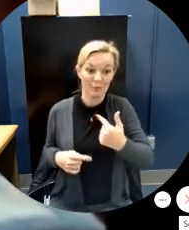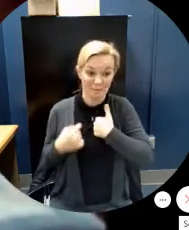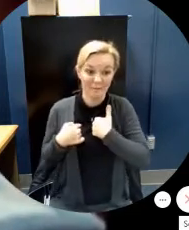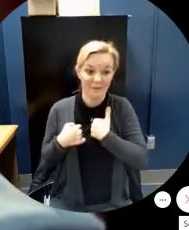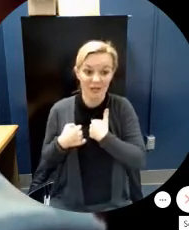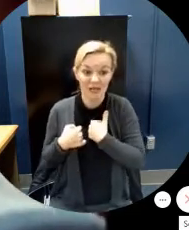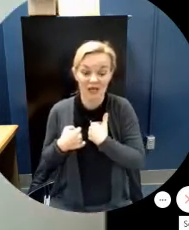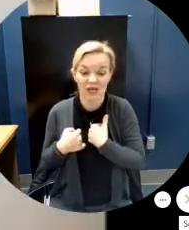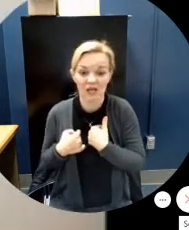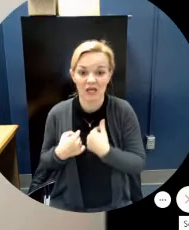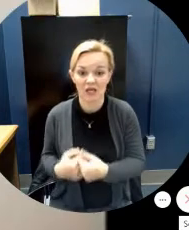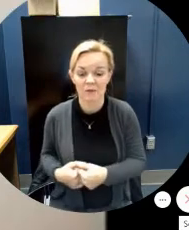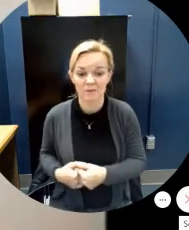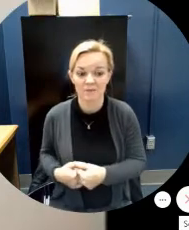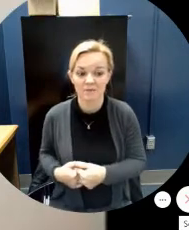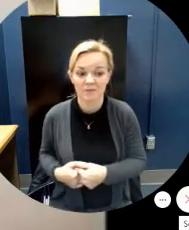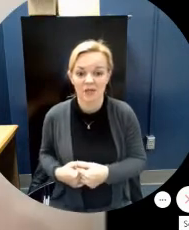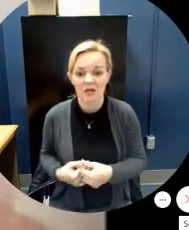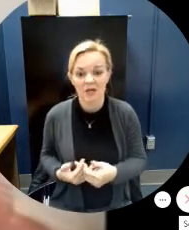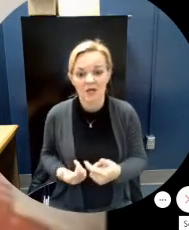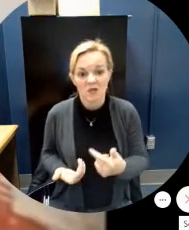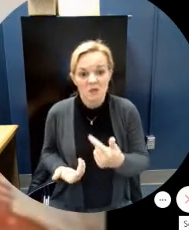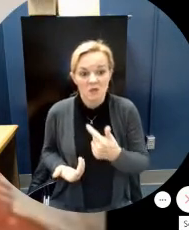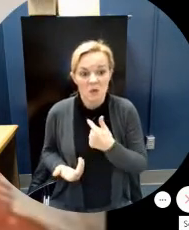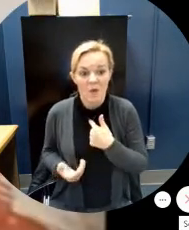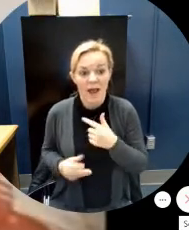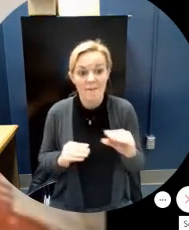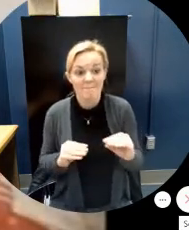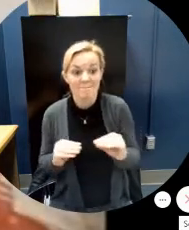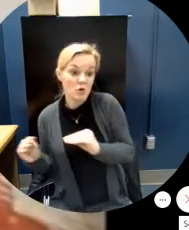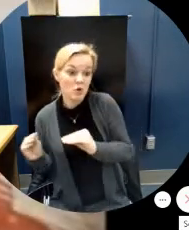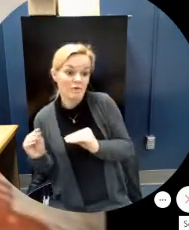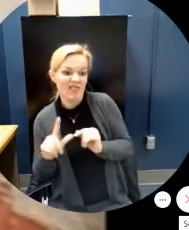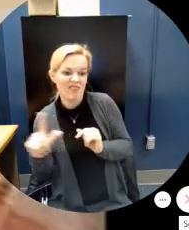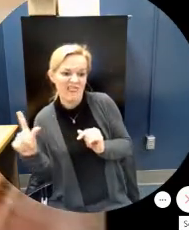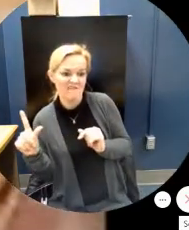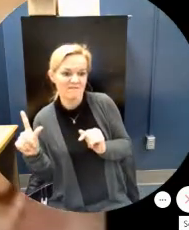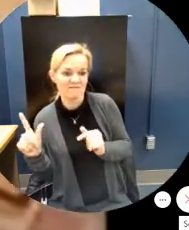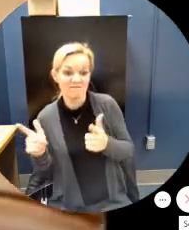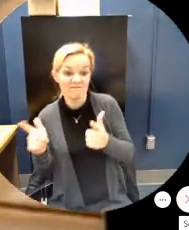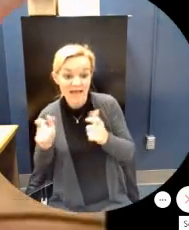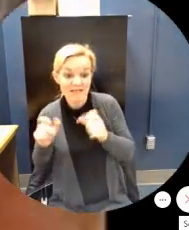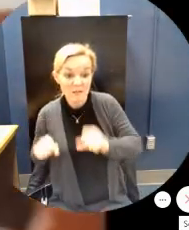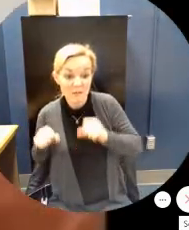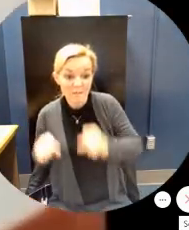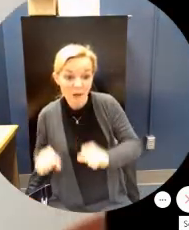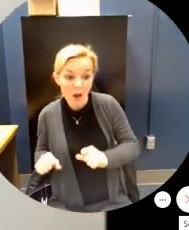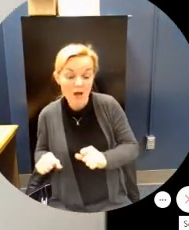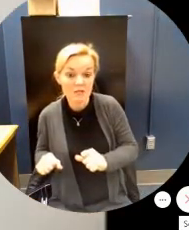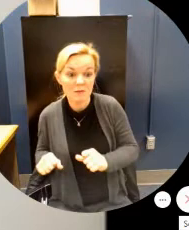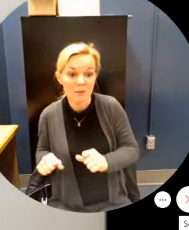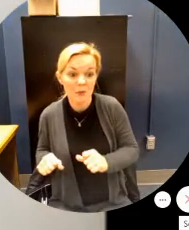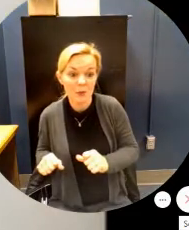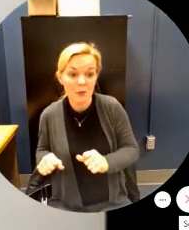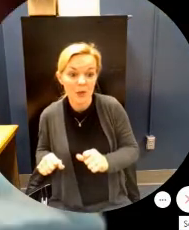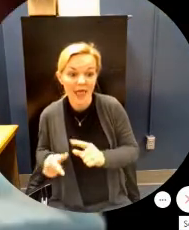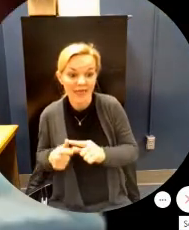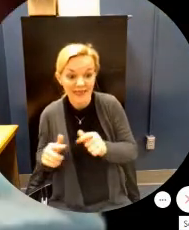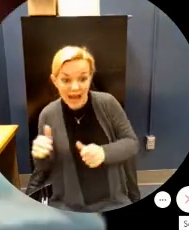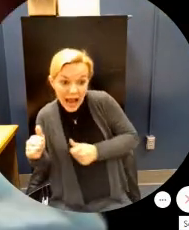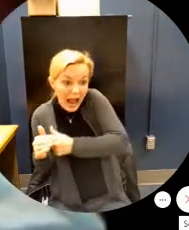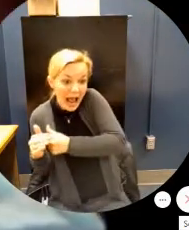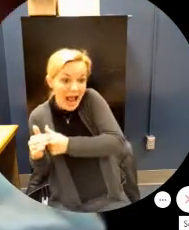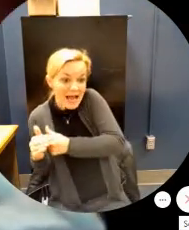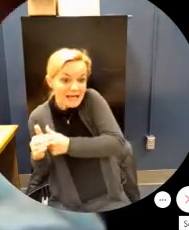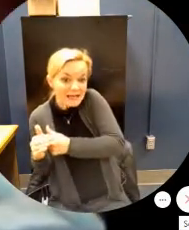me. I immediately began to move to my left as fast as possible, and upon reaching the position of cover,